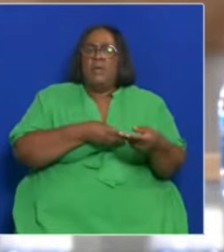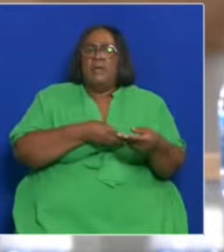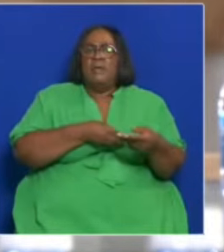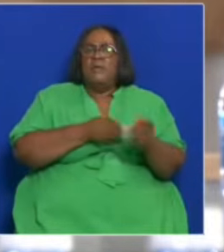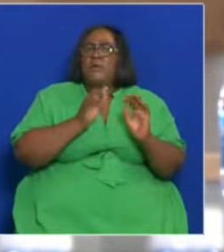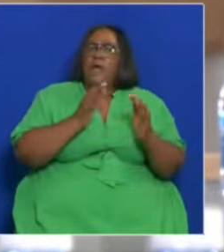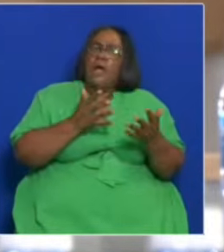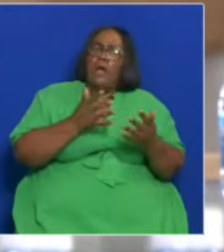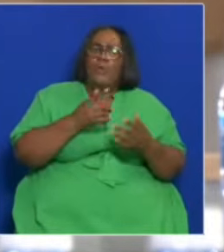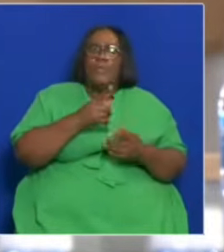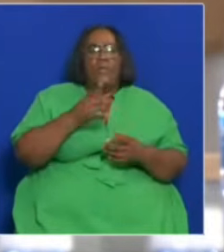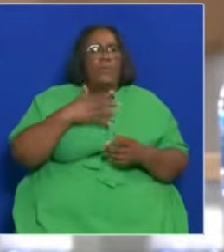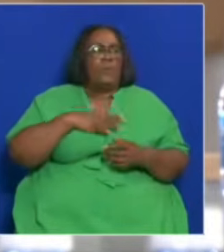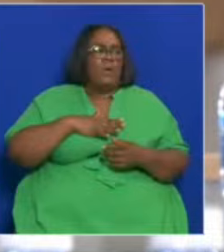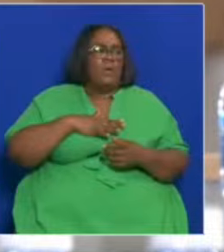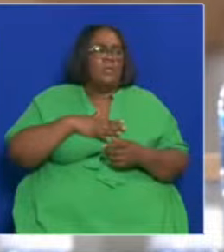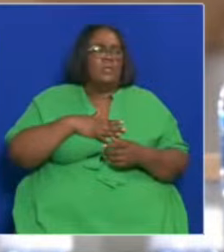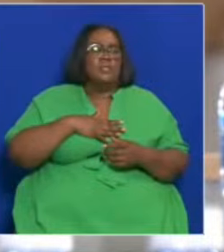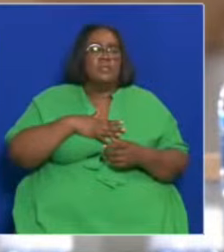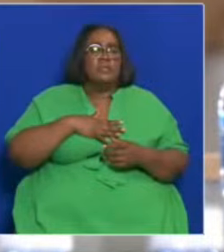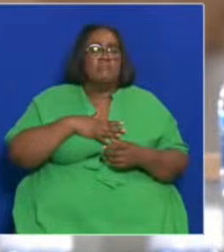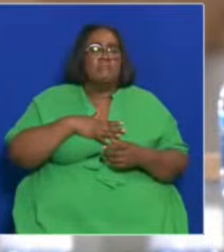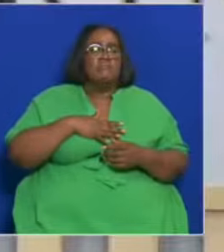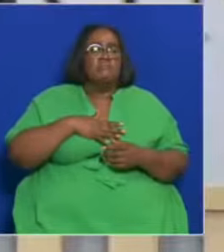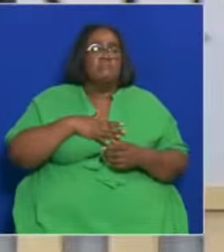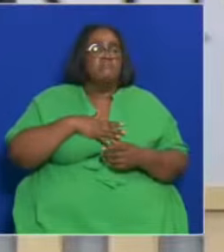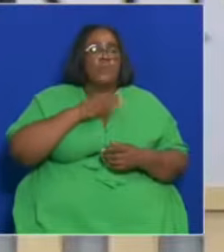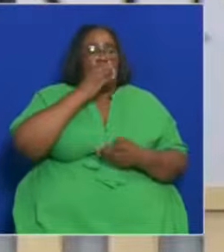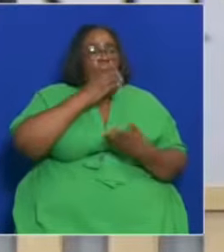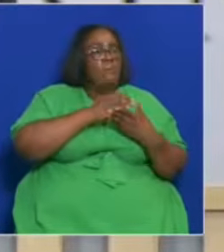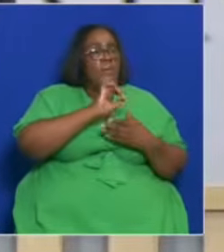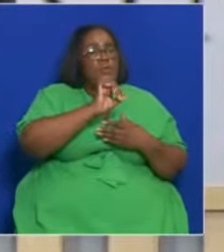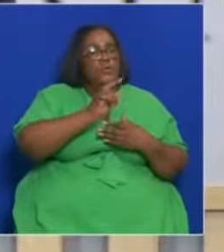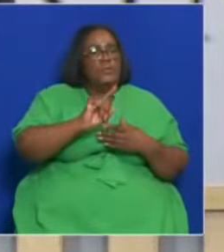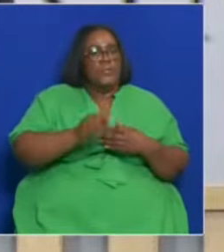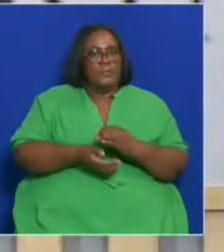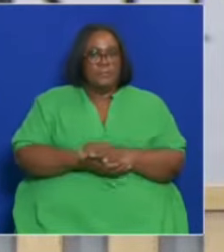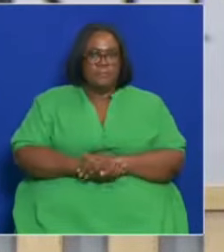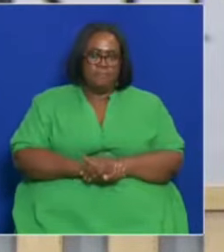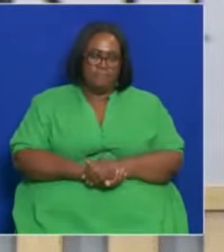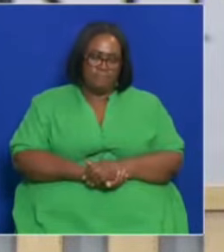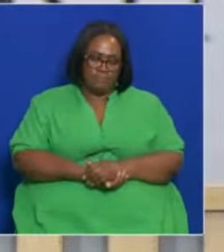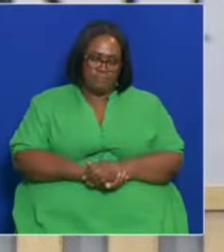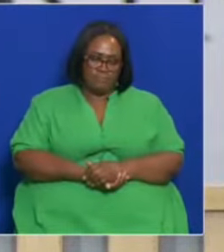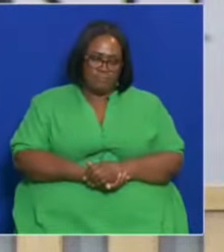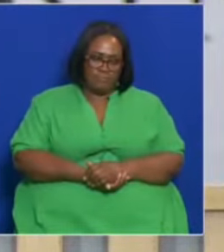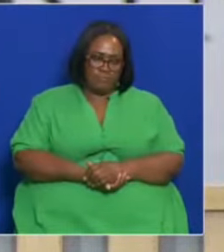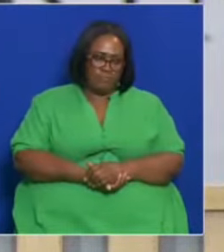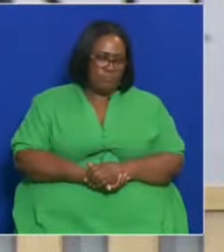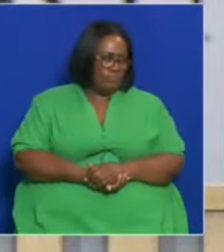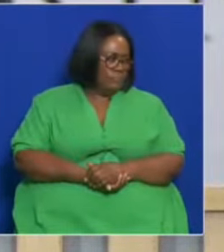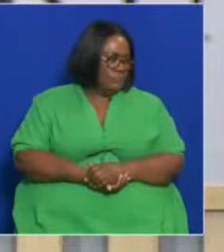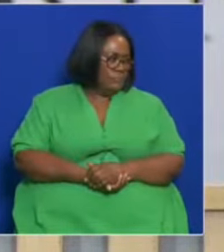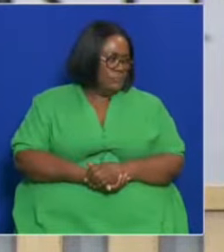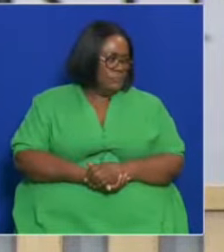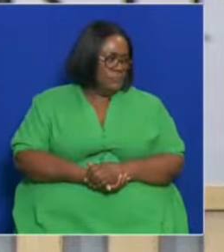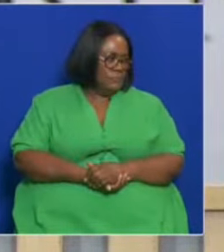accord. What's your comment on that? Chair, my comment is that